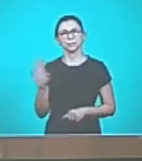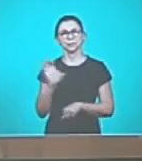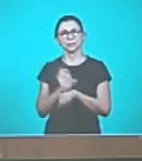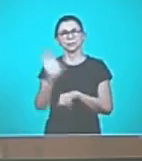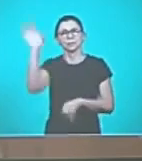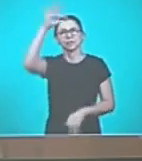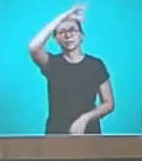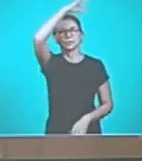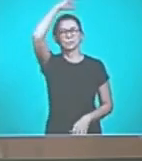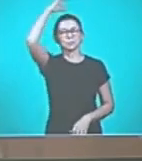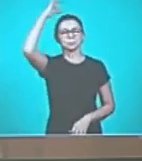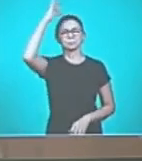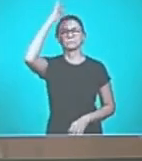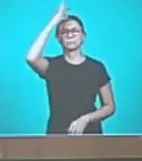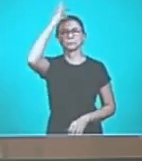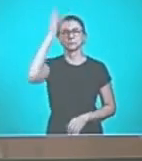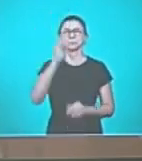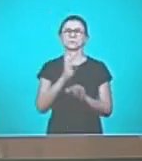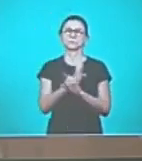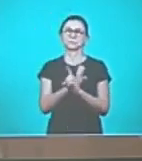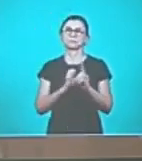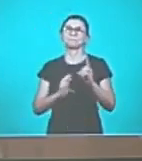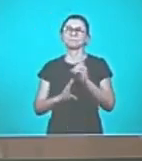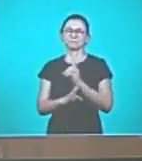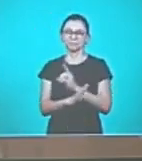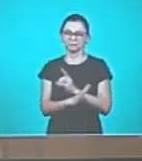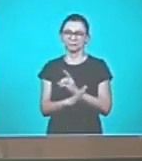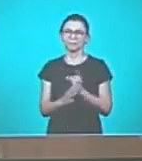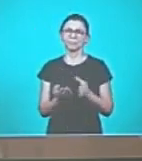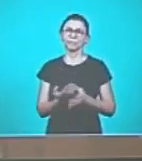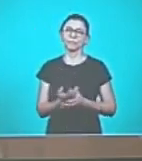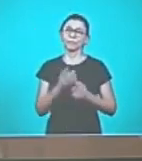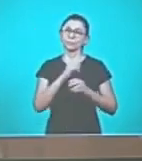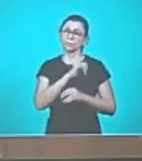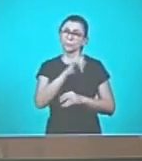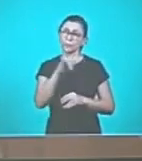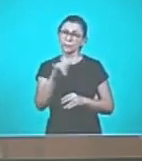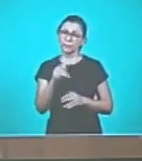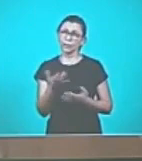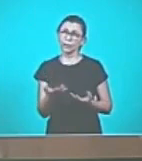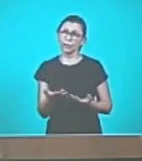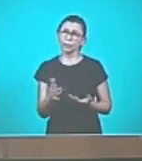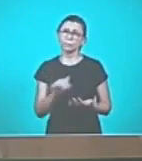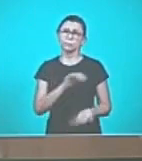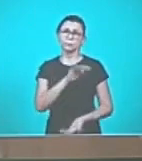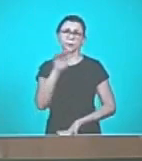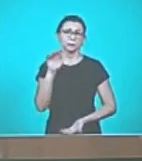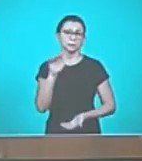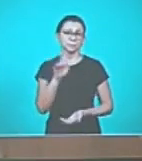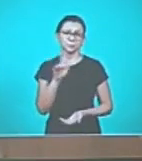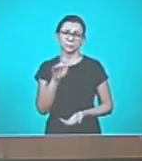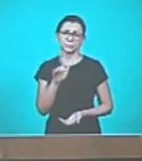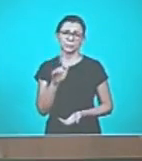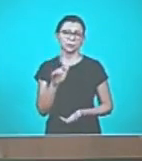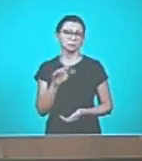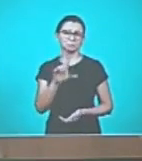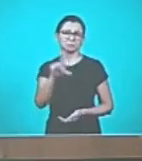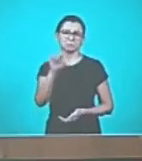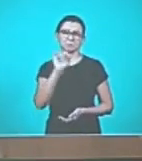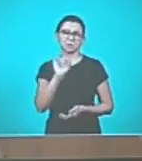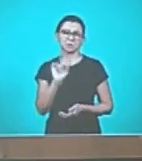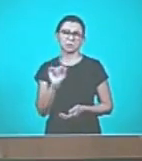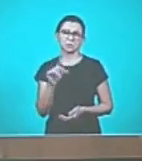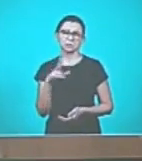state of Espírito Santo in Brazil, in this Sunday school. And we inform that it is a transmission that